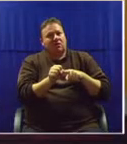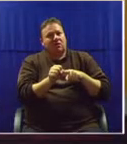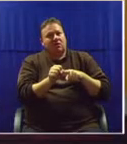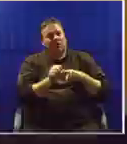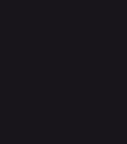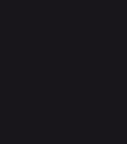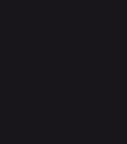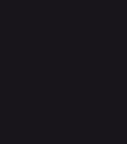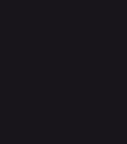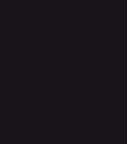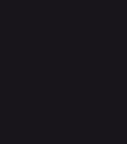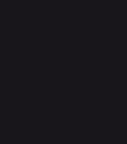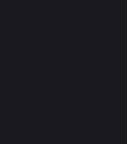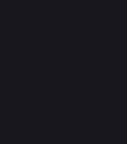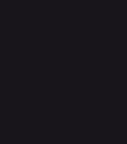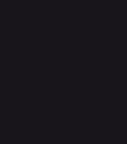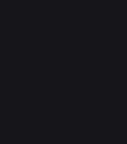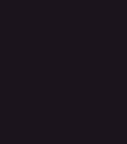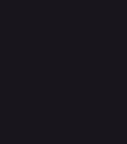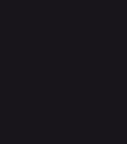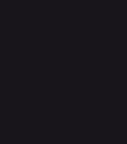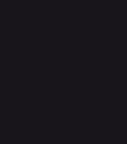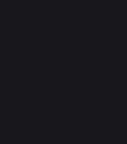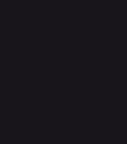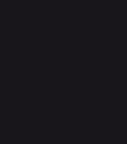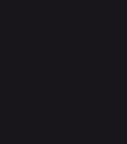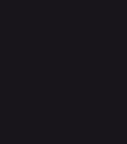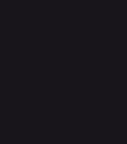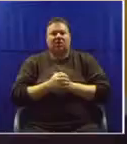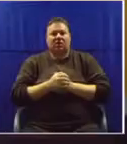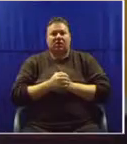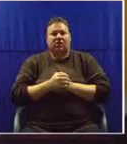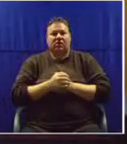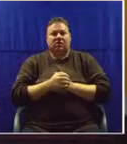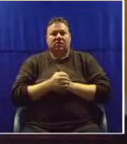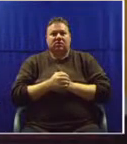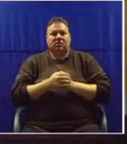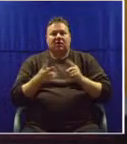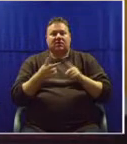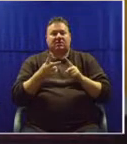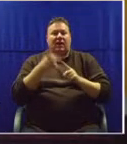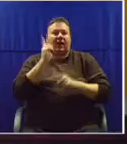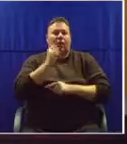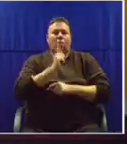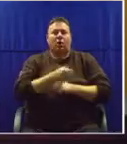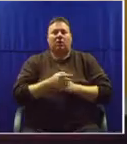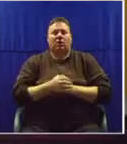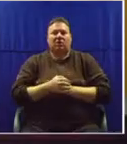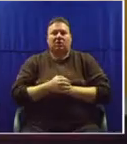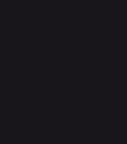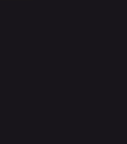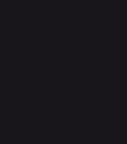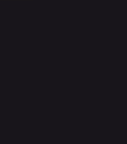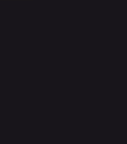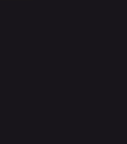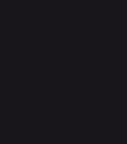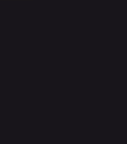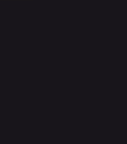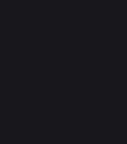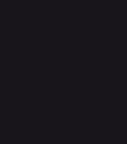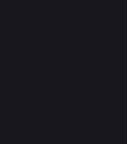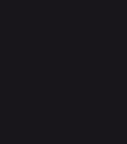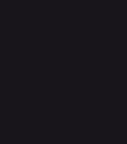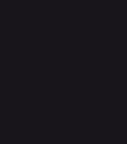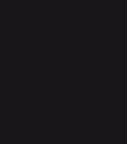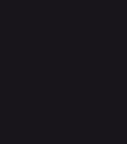Are you allowing the president to have violated the Constitution of South Africa? I'm giving just you clarify your report. South Africans wants to know that you have